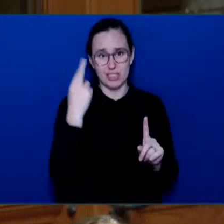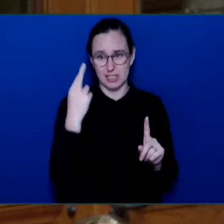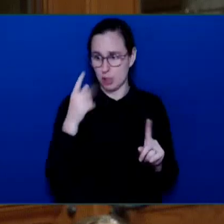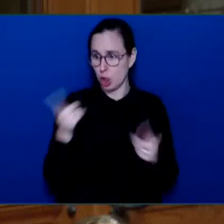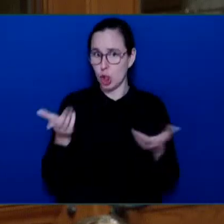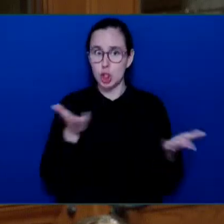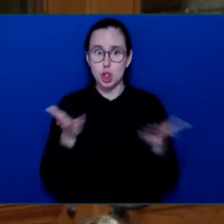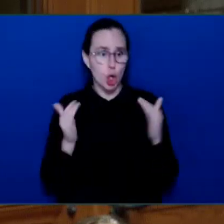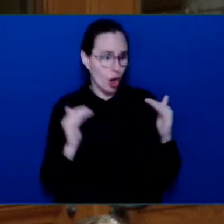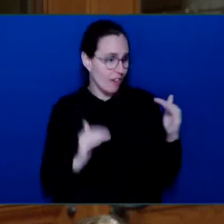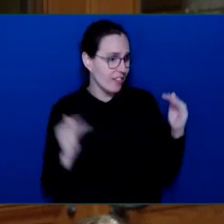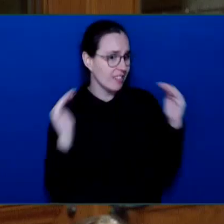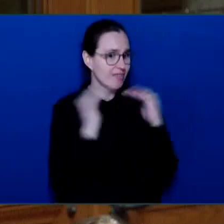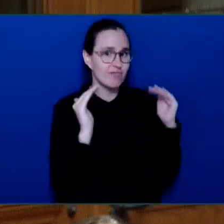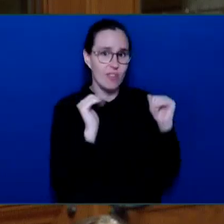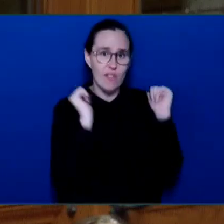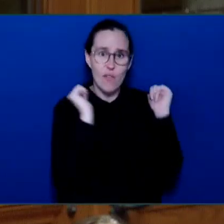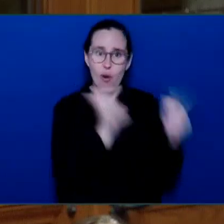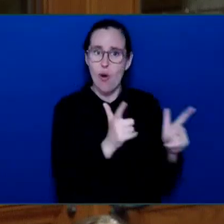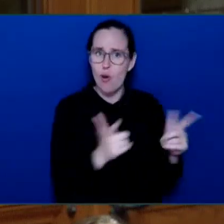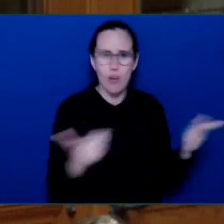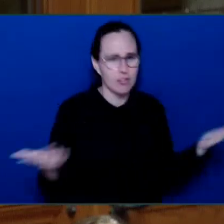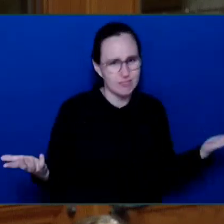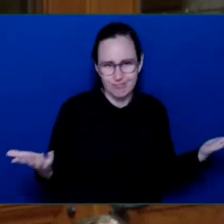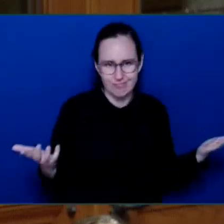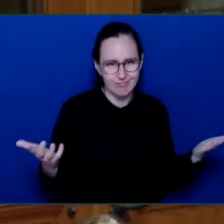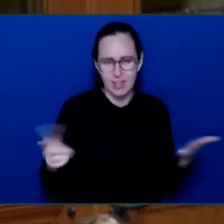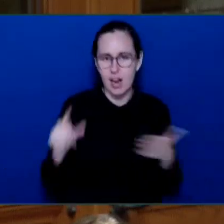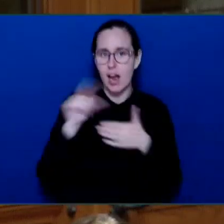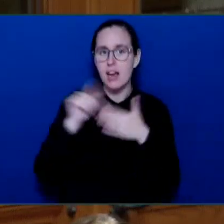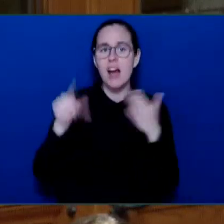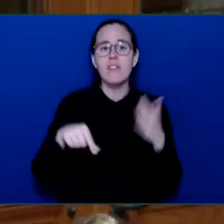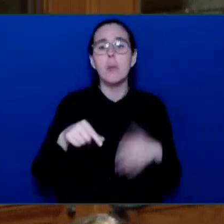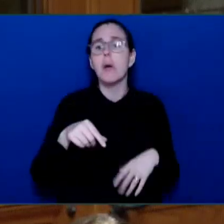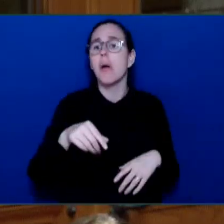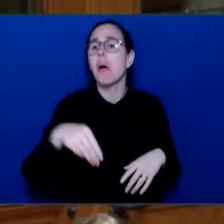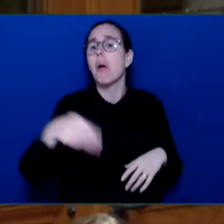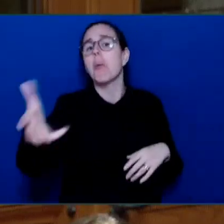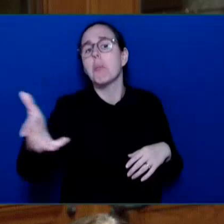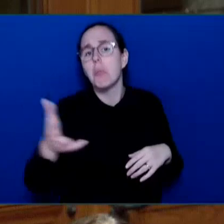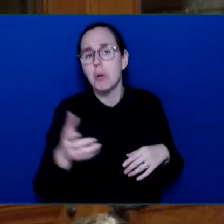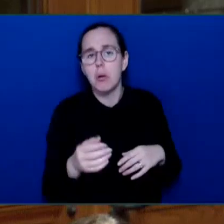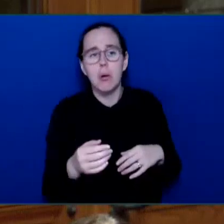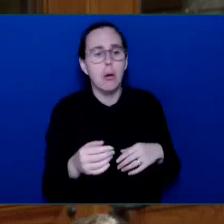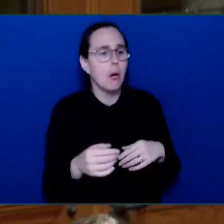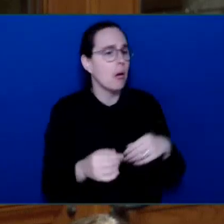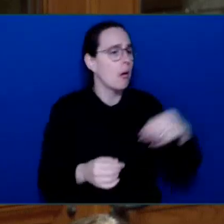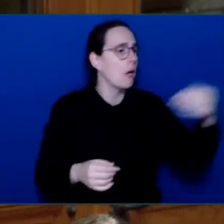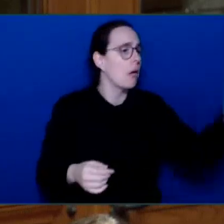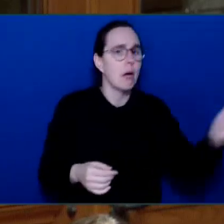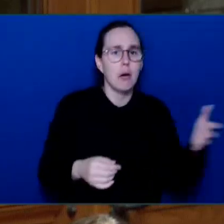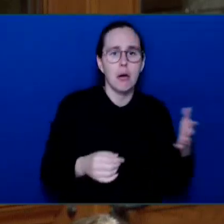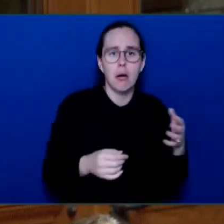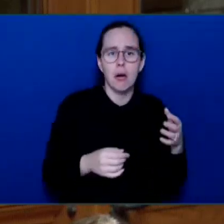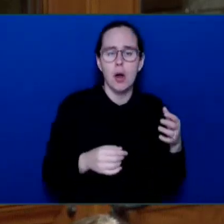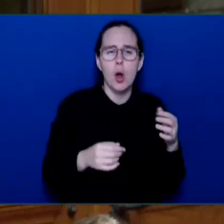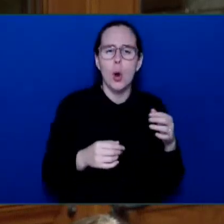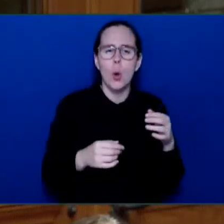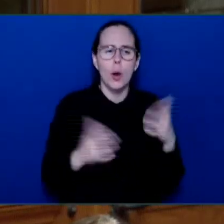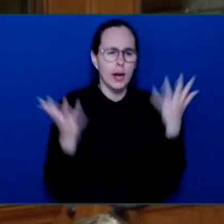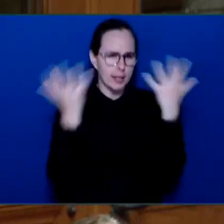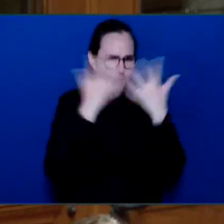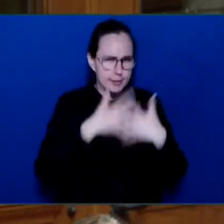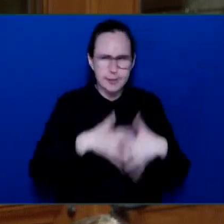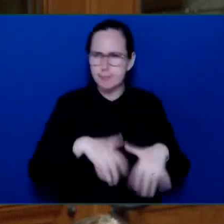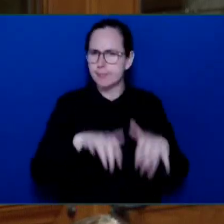checks, insufficient rebates, and flashy announcements. For a government that's supposed to care about people, why have they continued to fail to make